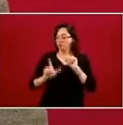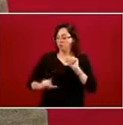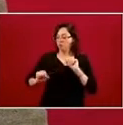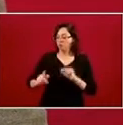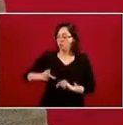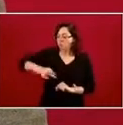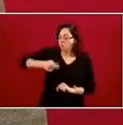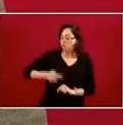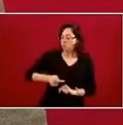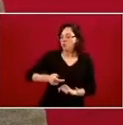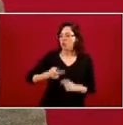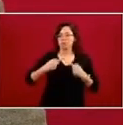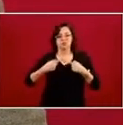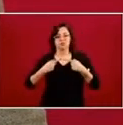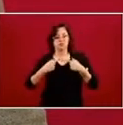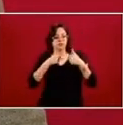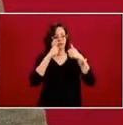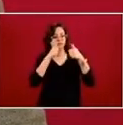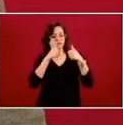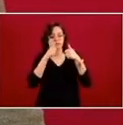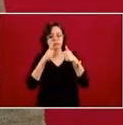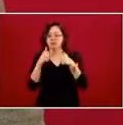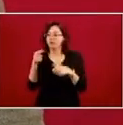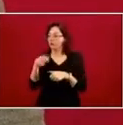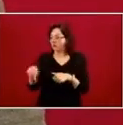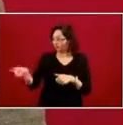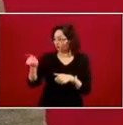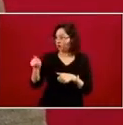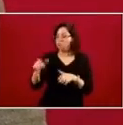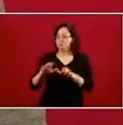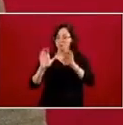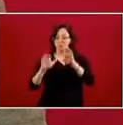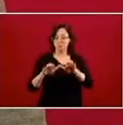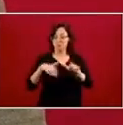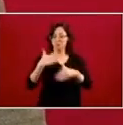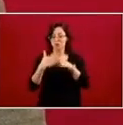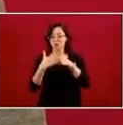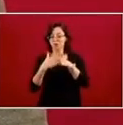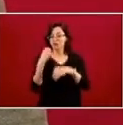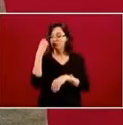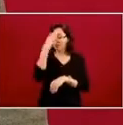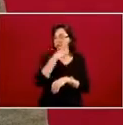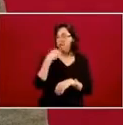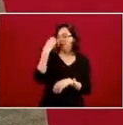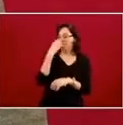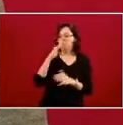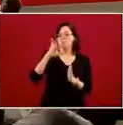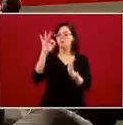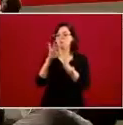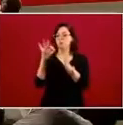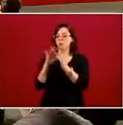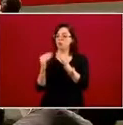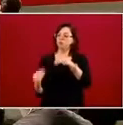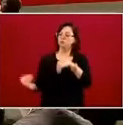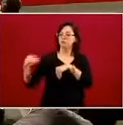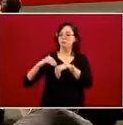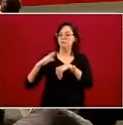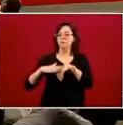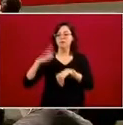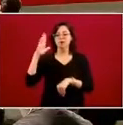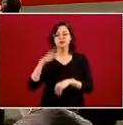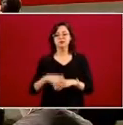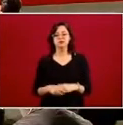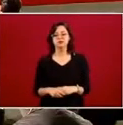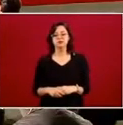examination for the commitment they're going to be displaying when treating